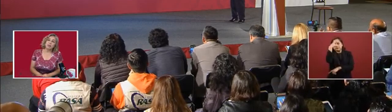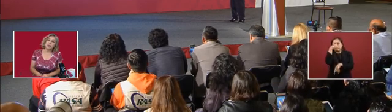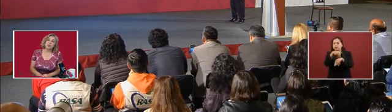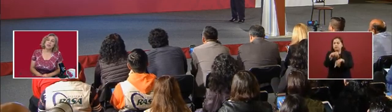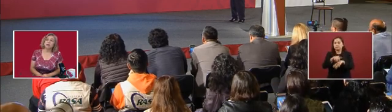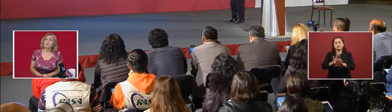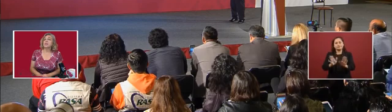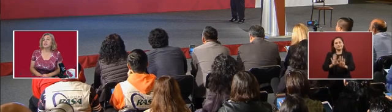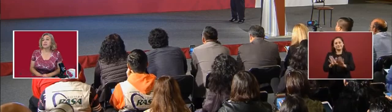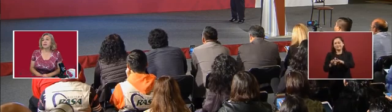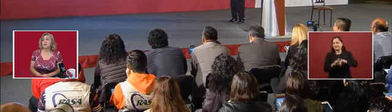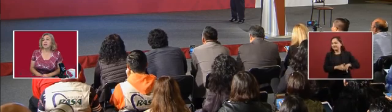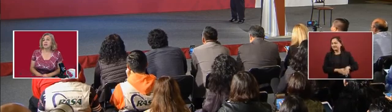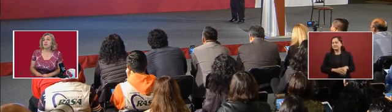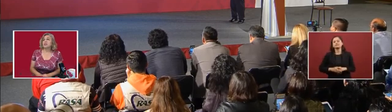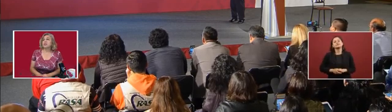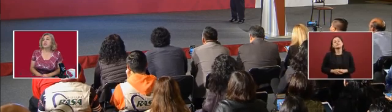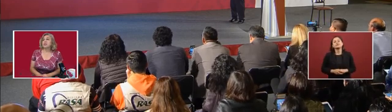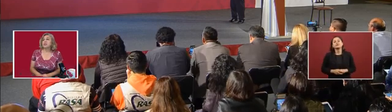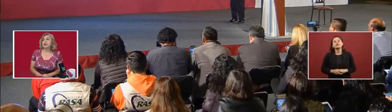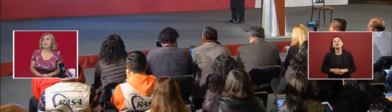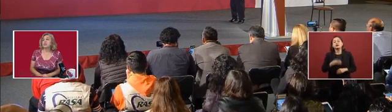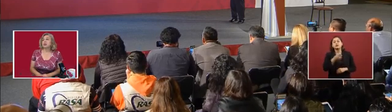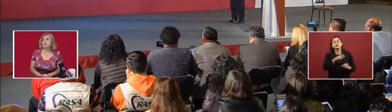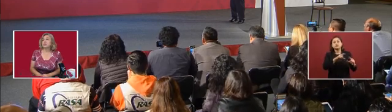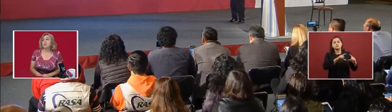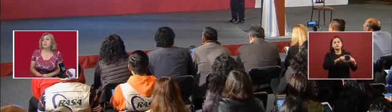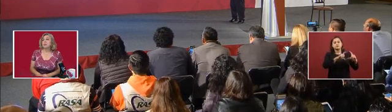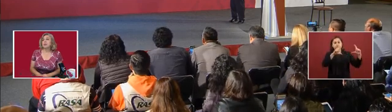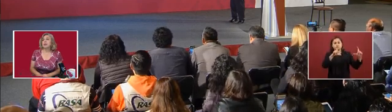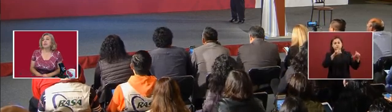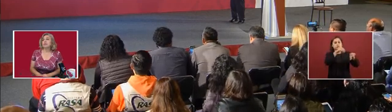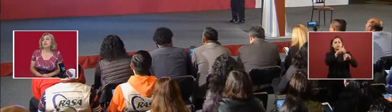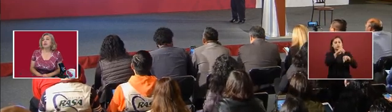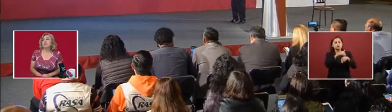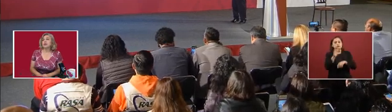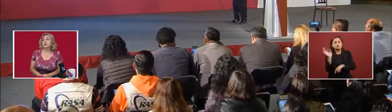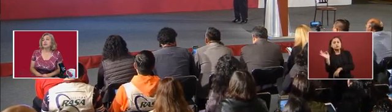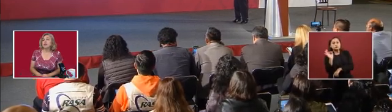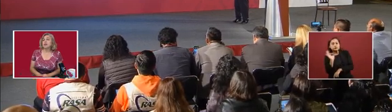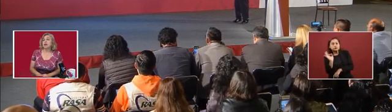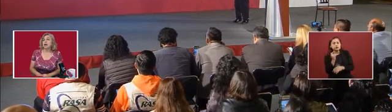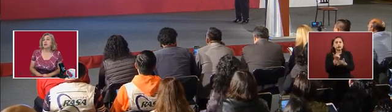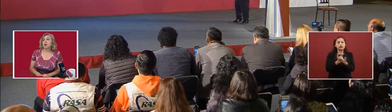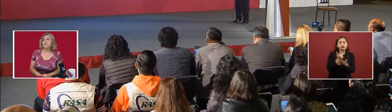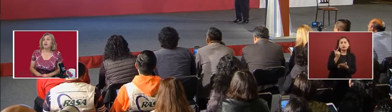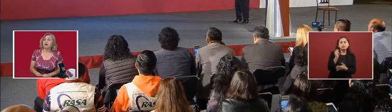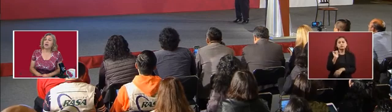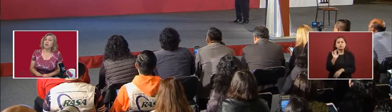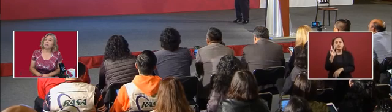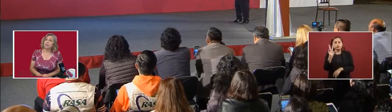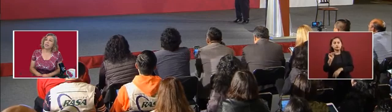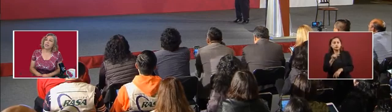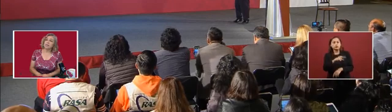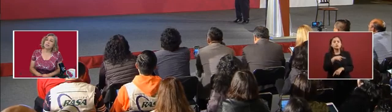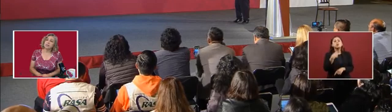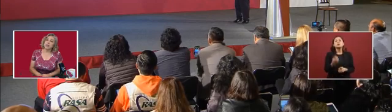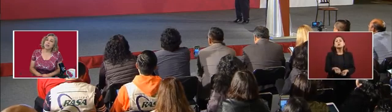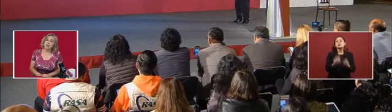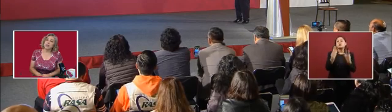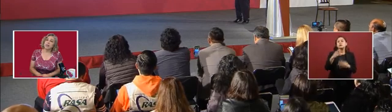omisión, sure. no es esconder la realidad. Es como funciona And la so that's how it vigilancia functions, científica, técnica. the